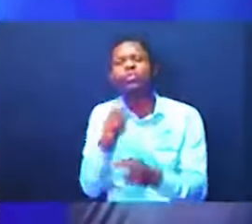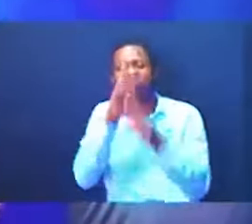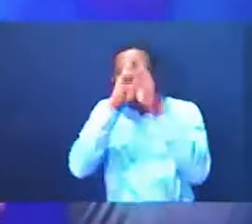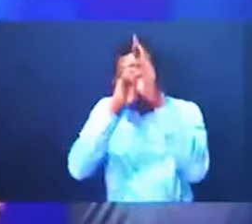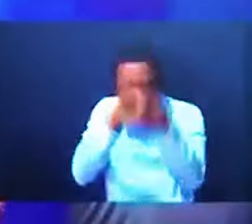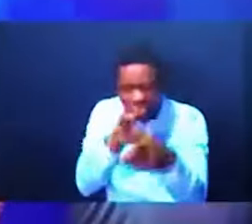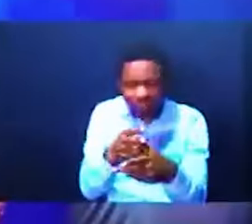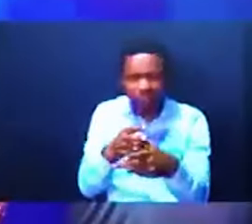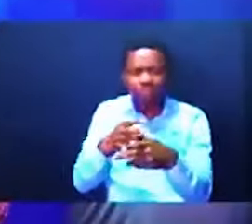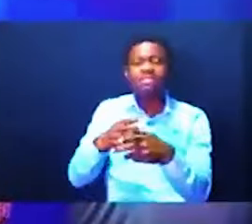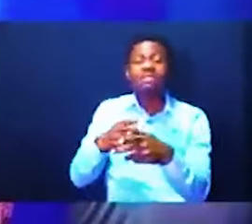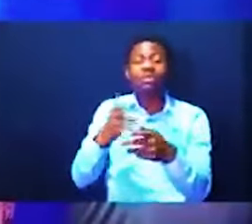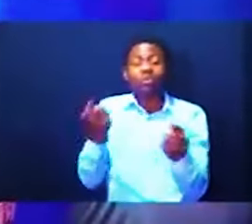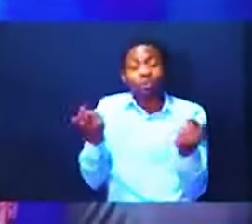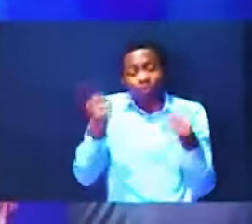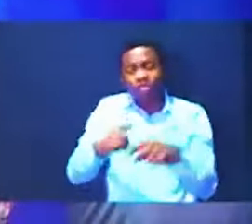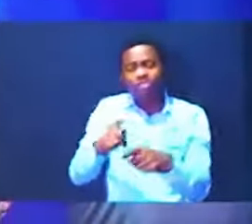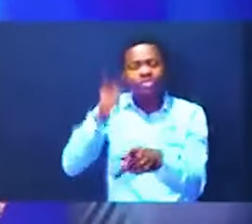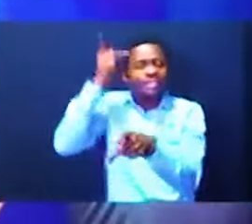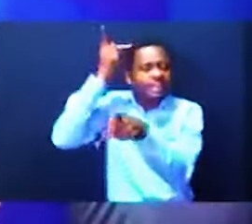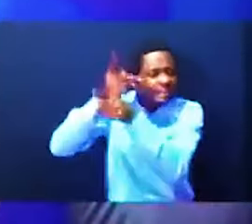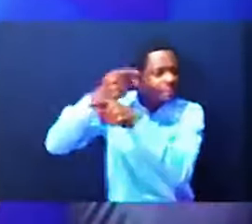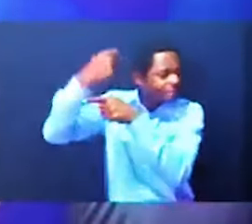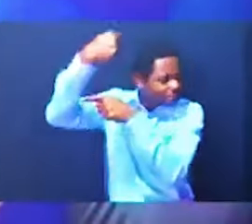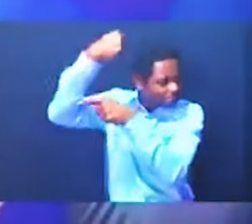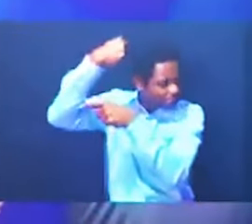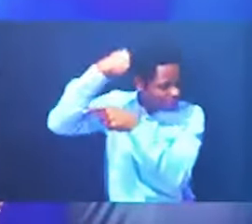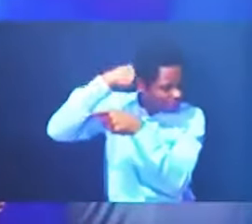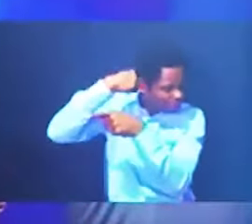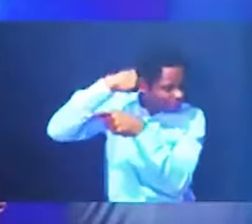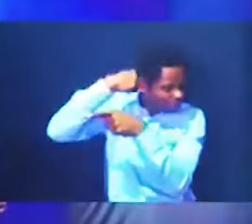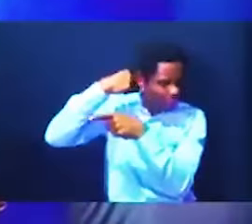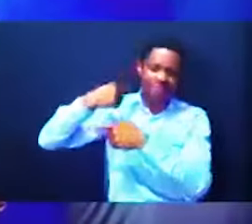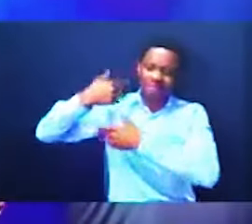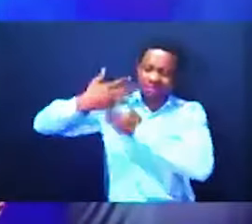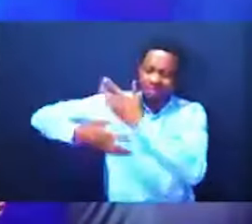Once you come to that state,